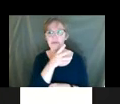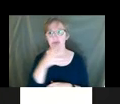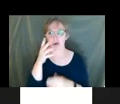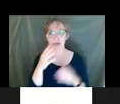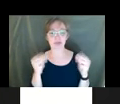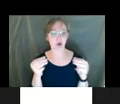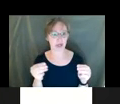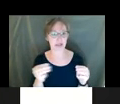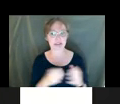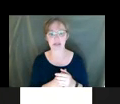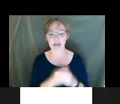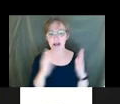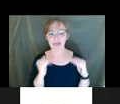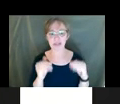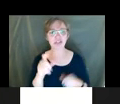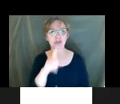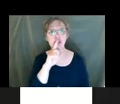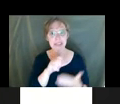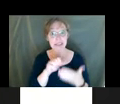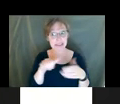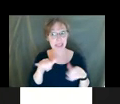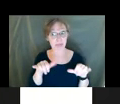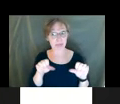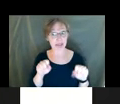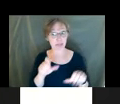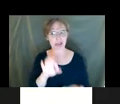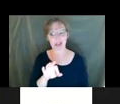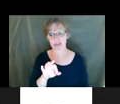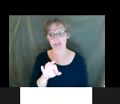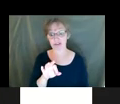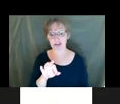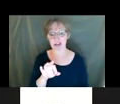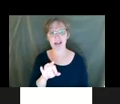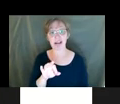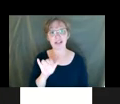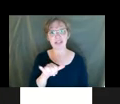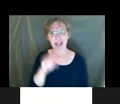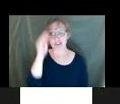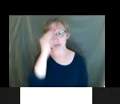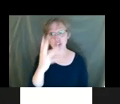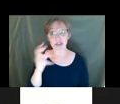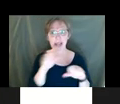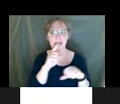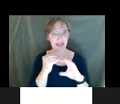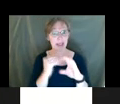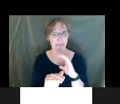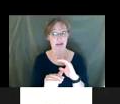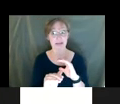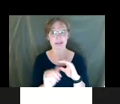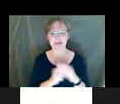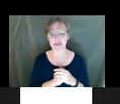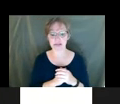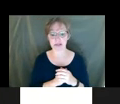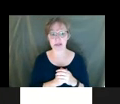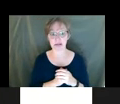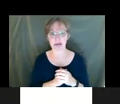And the next question: is it possible if the PP info can be emailed after this?